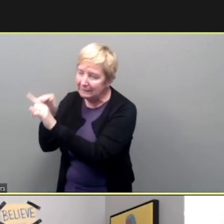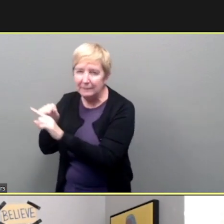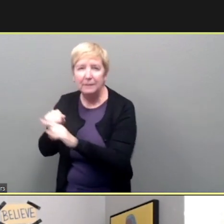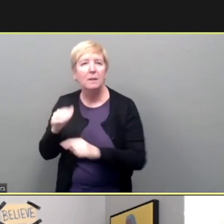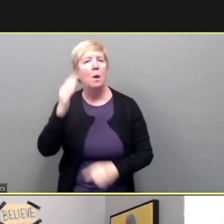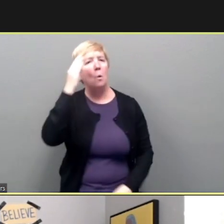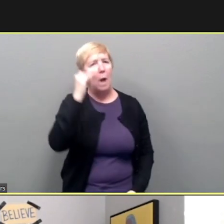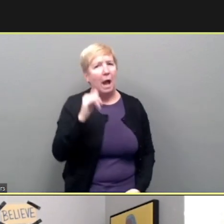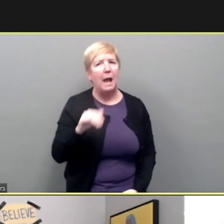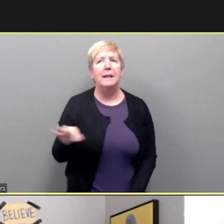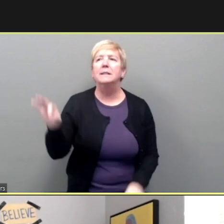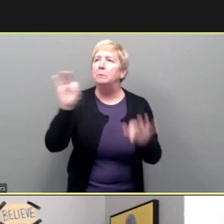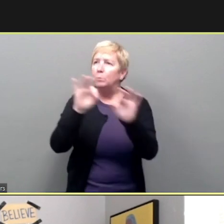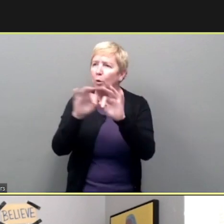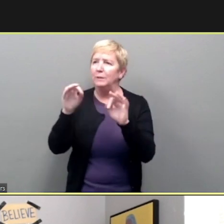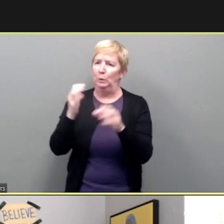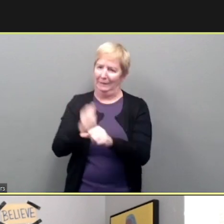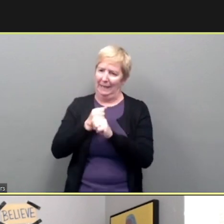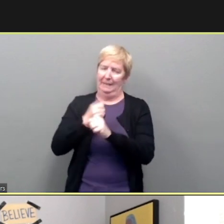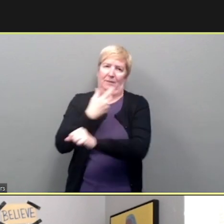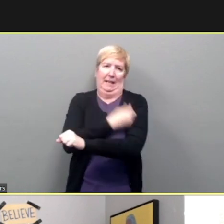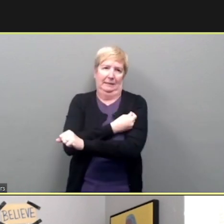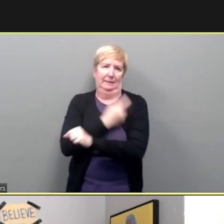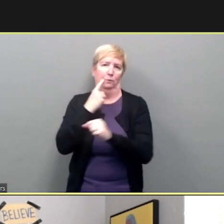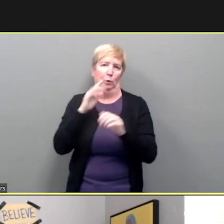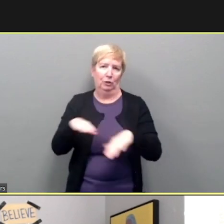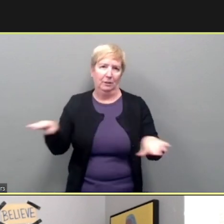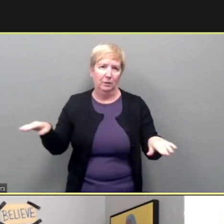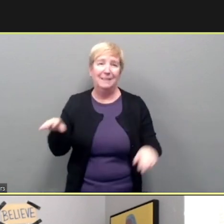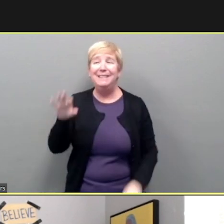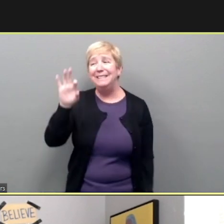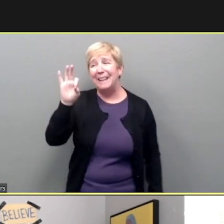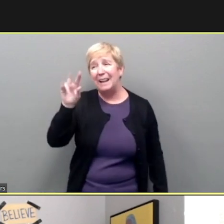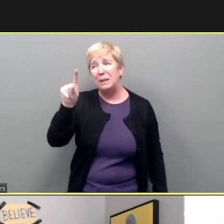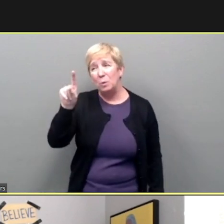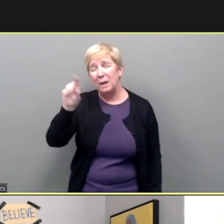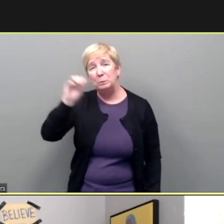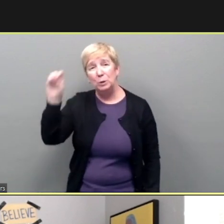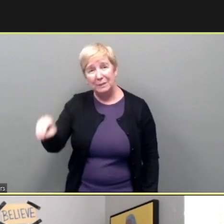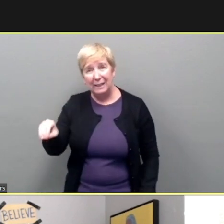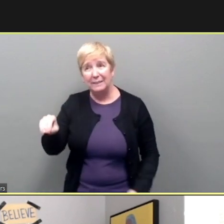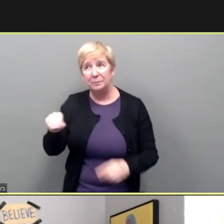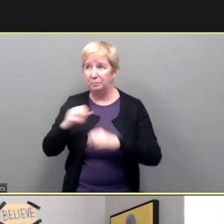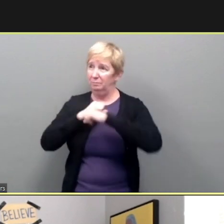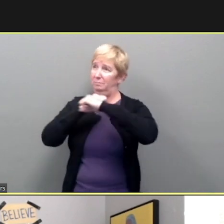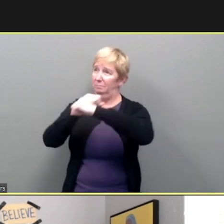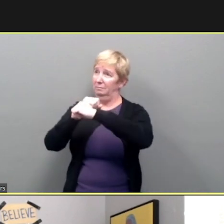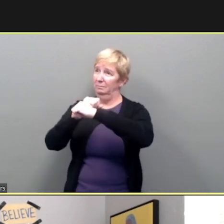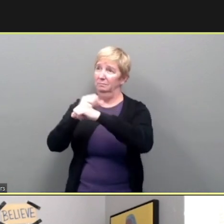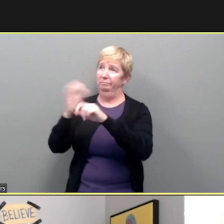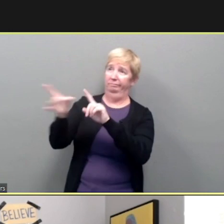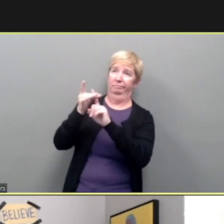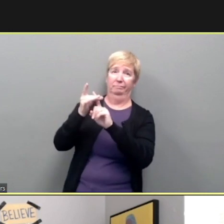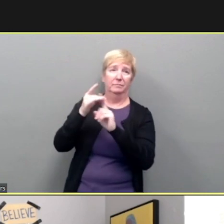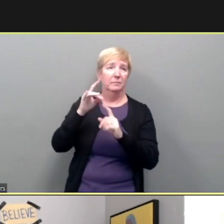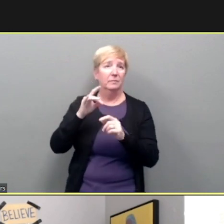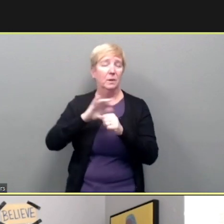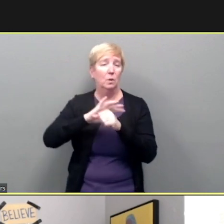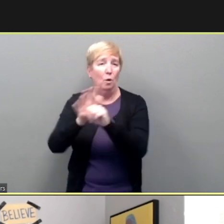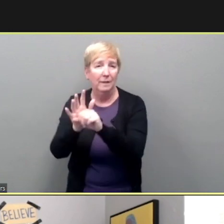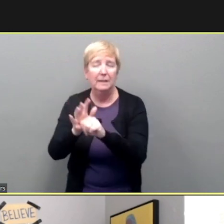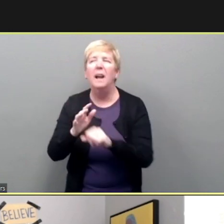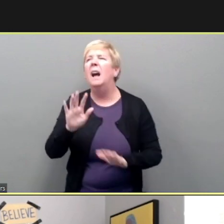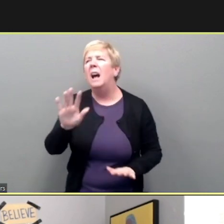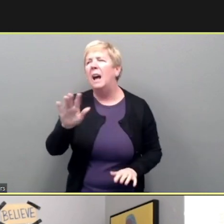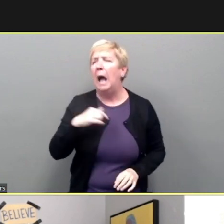a vaccine for your child. It's 91% effective at preventing COVID. And, you know, for kids out there, I know we